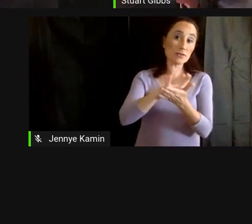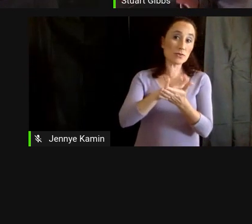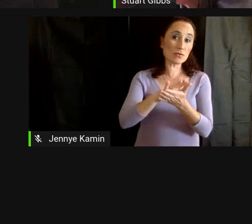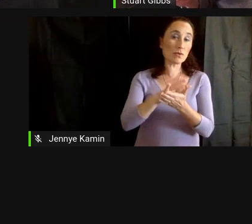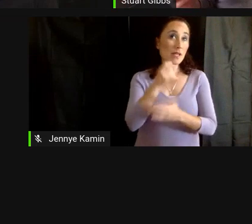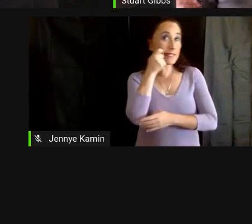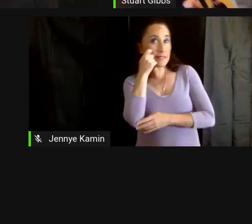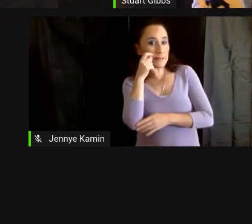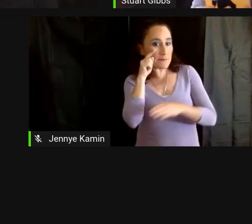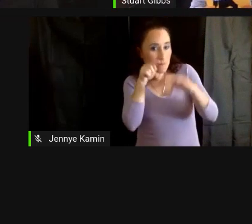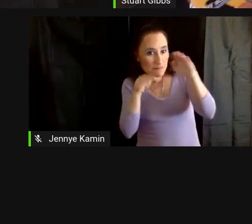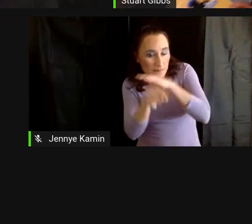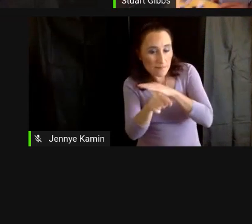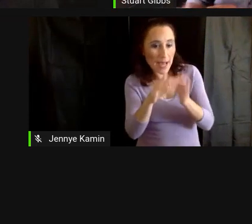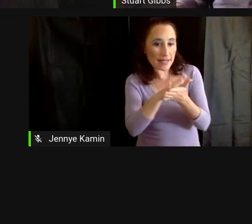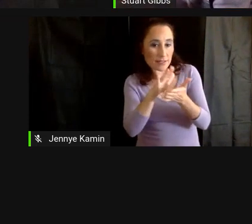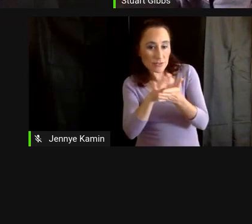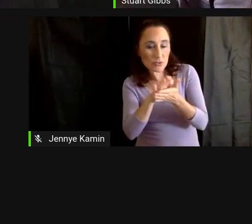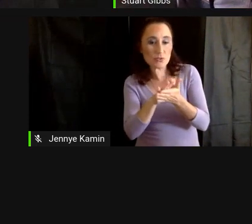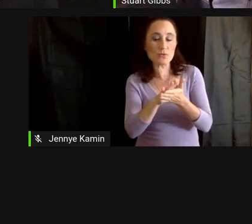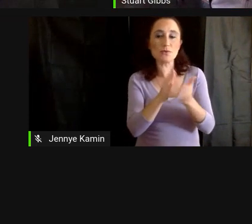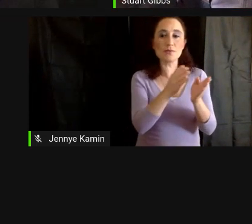just a few weeks away in October.